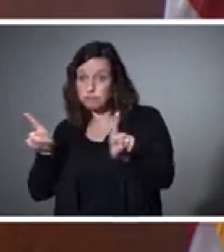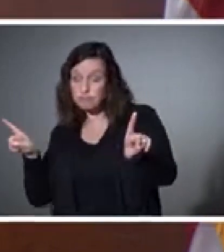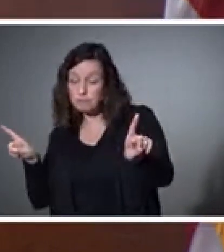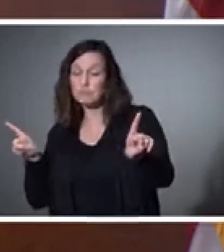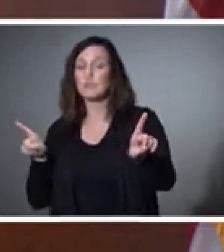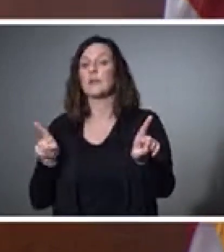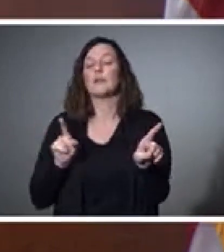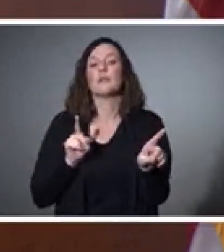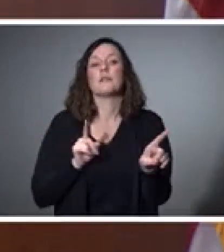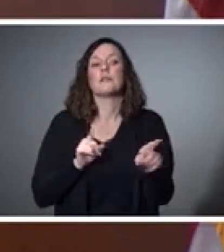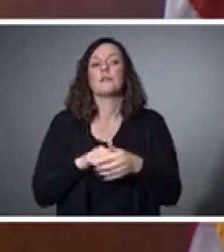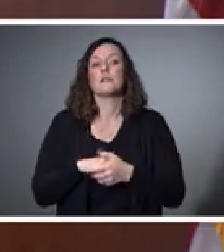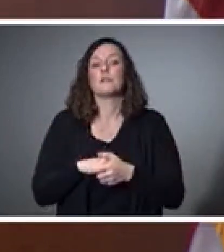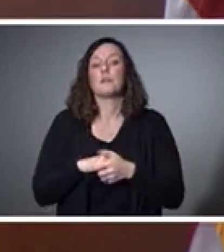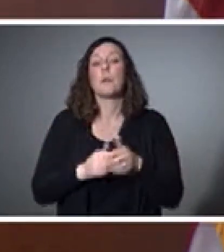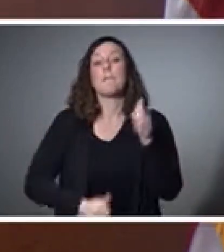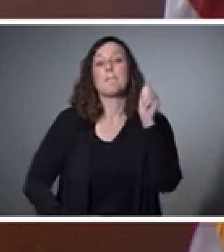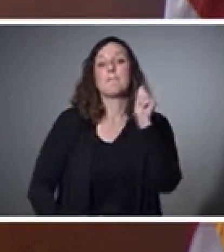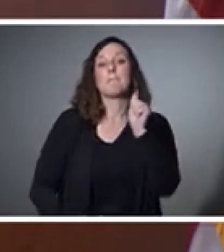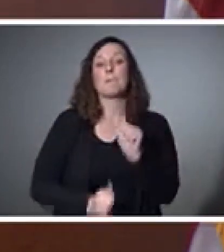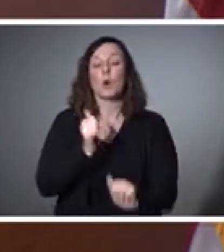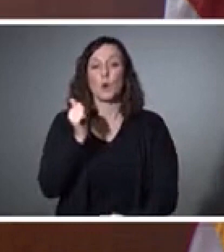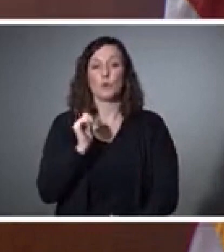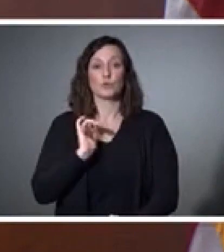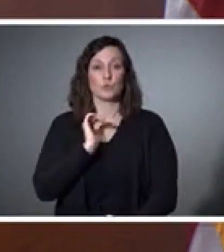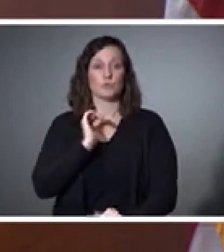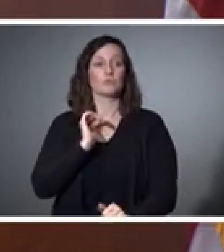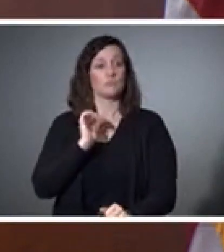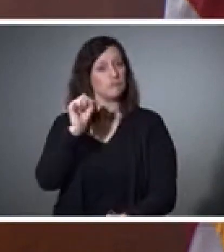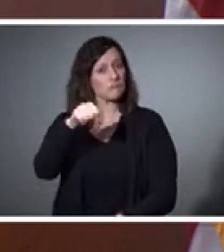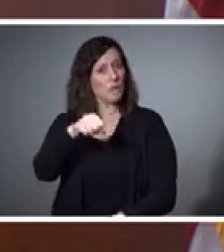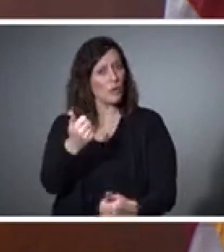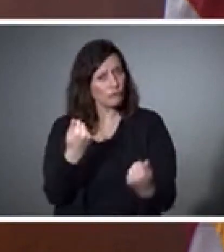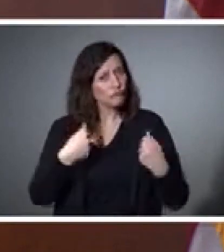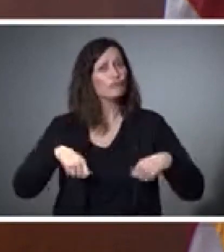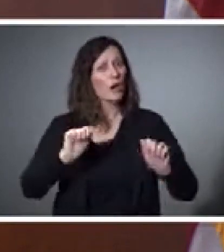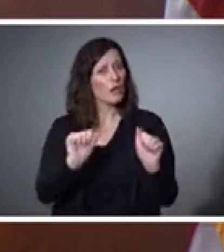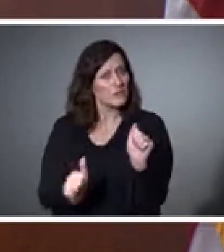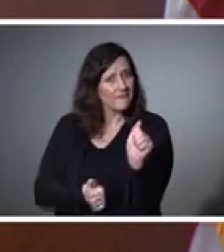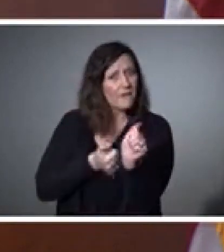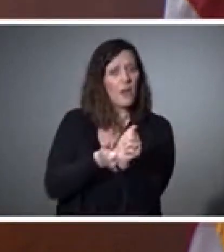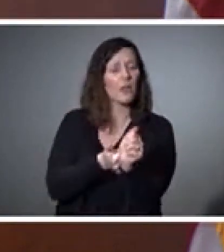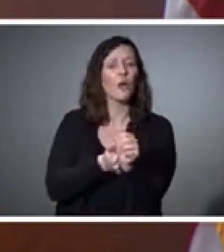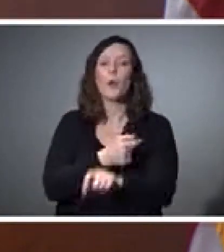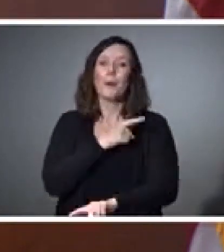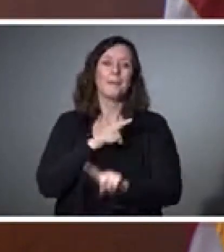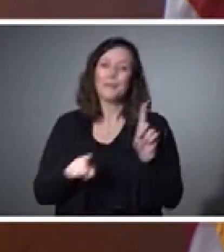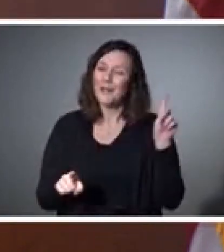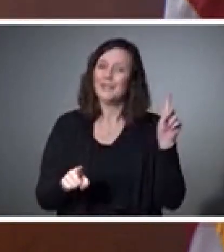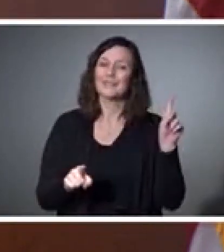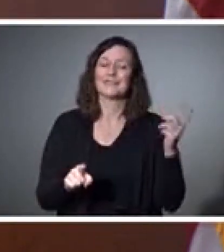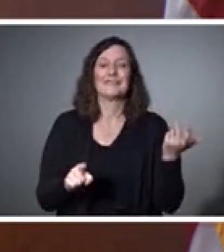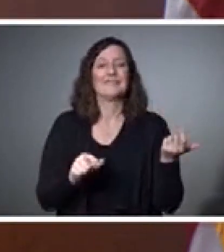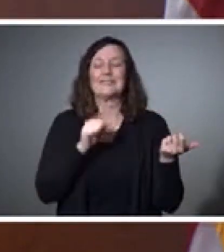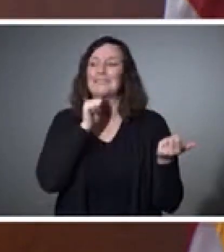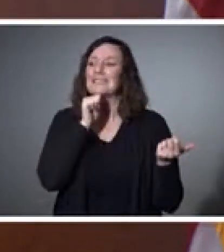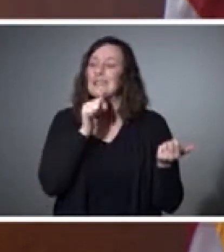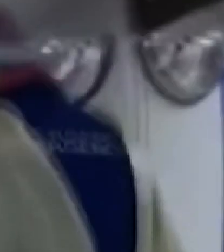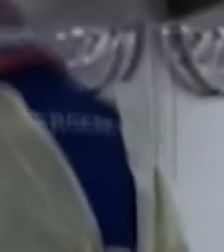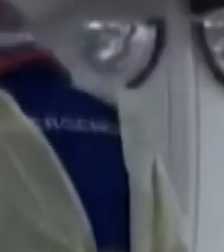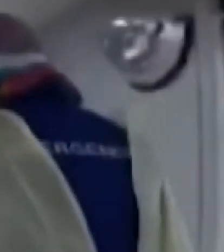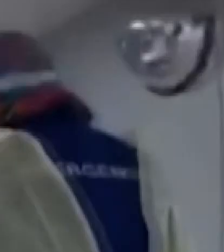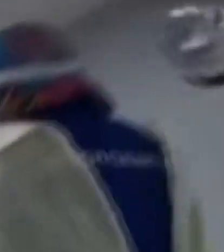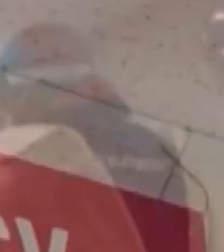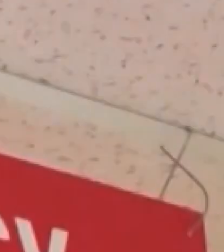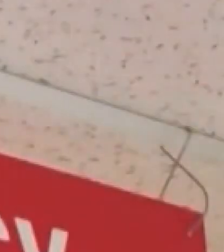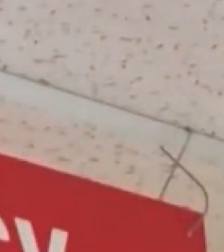is to say most are trying, but they're definitely not adhering to the letter of the rules.